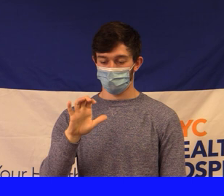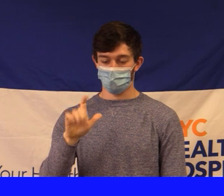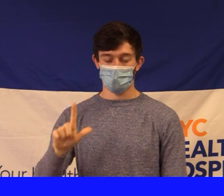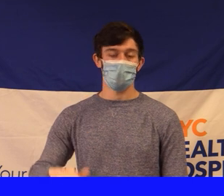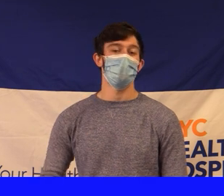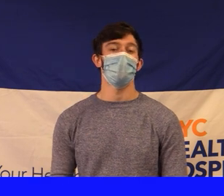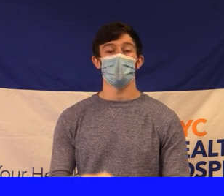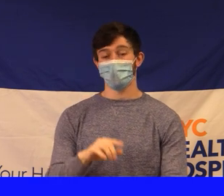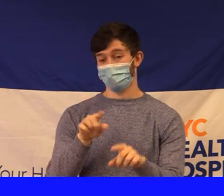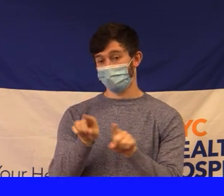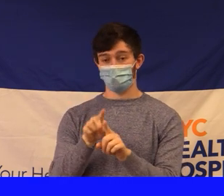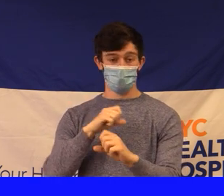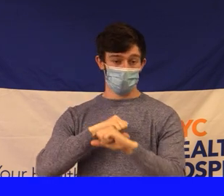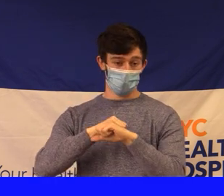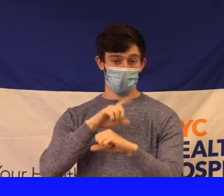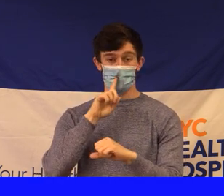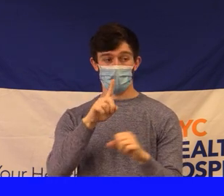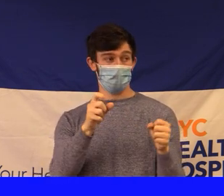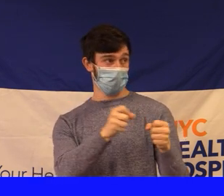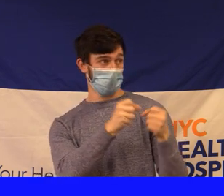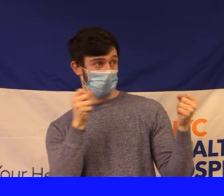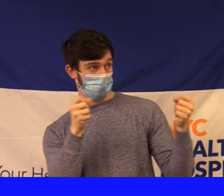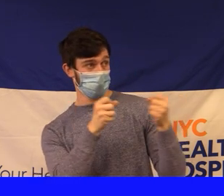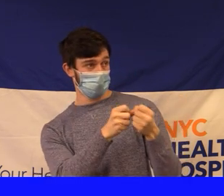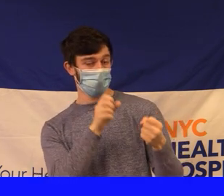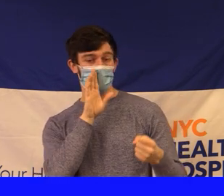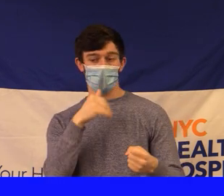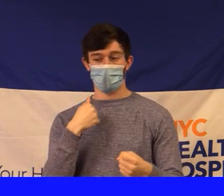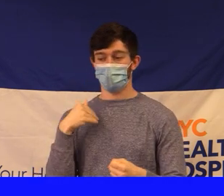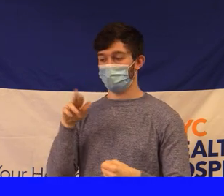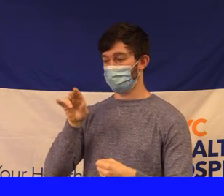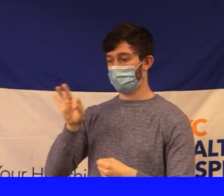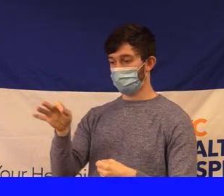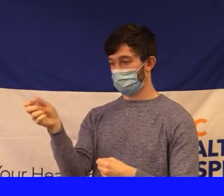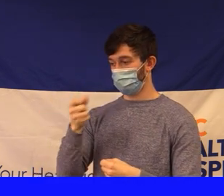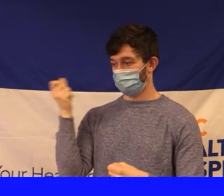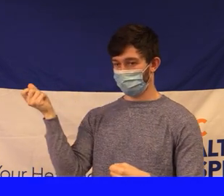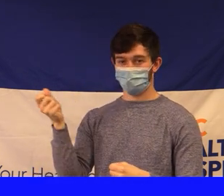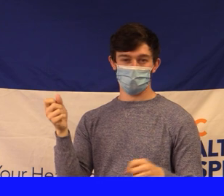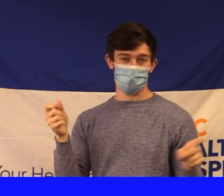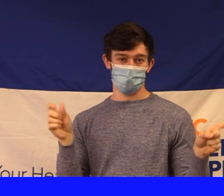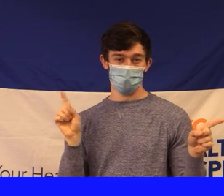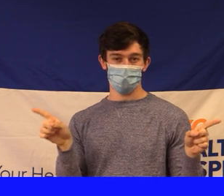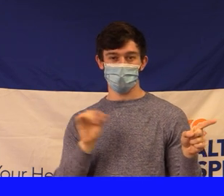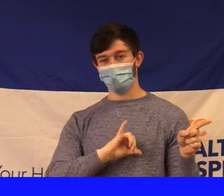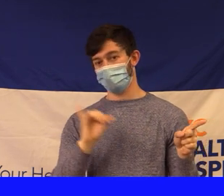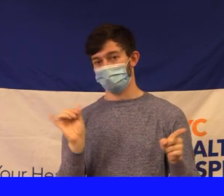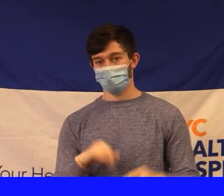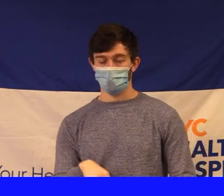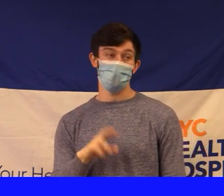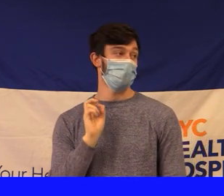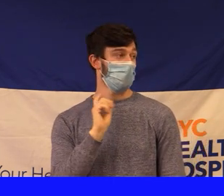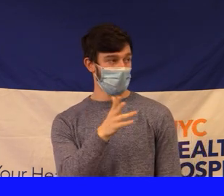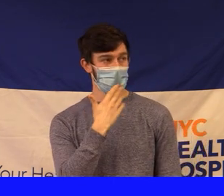security that you have in a cabinet or a shelf, you would have in a refrigerator. Thank you very much.